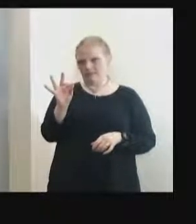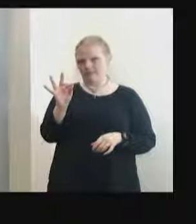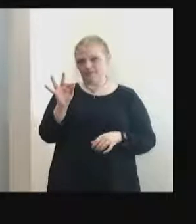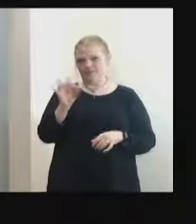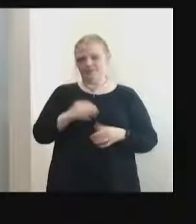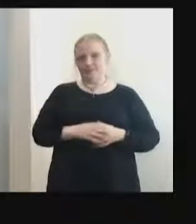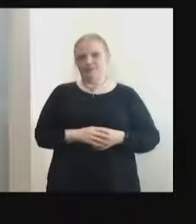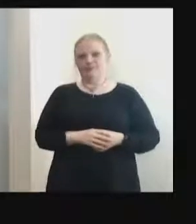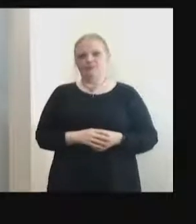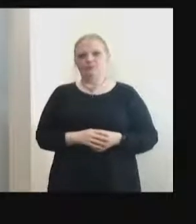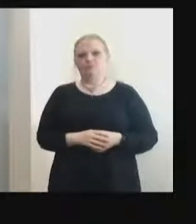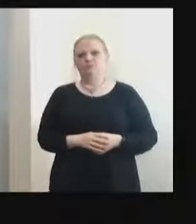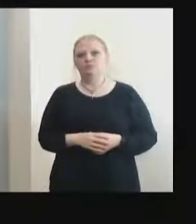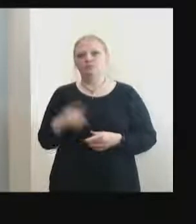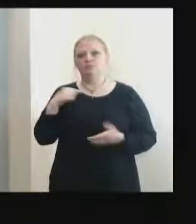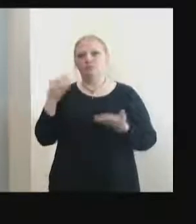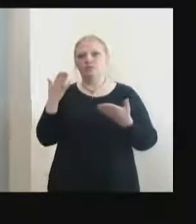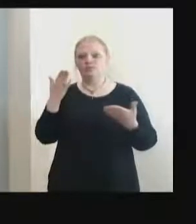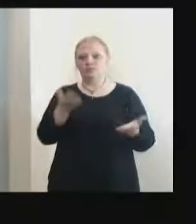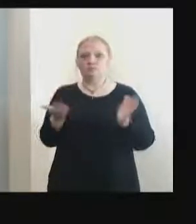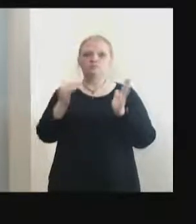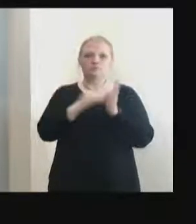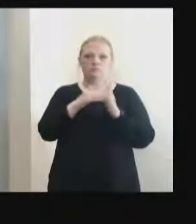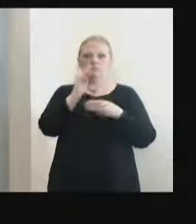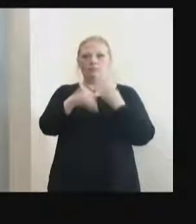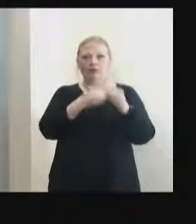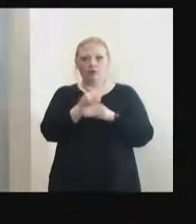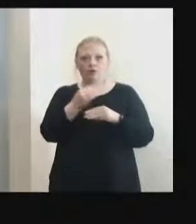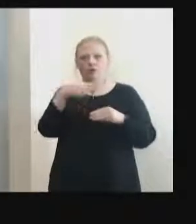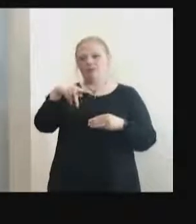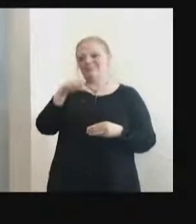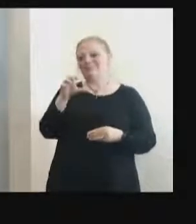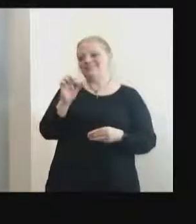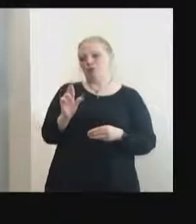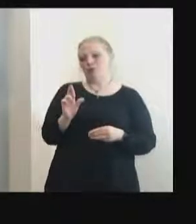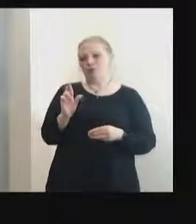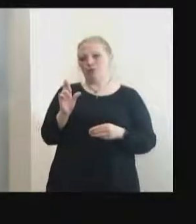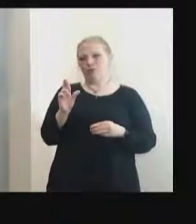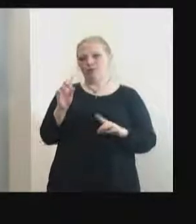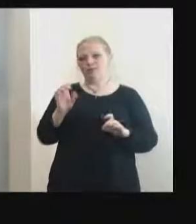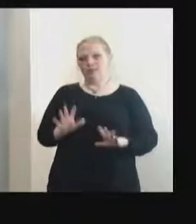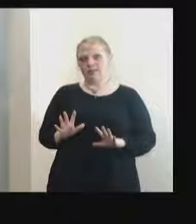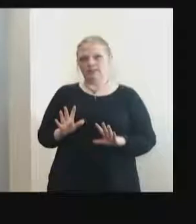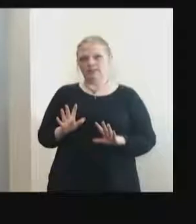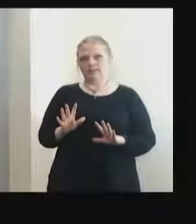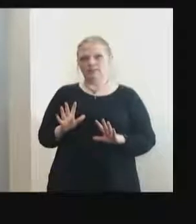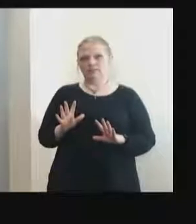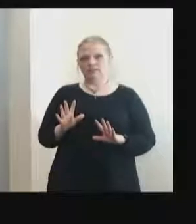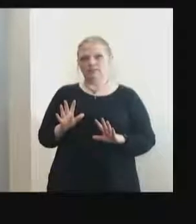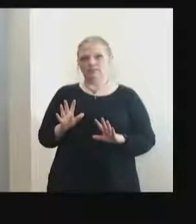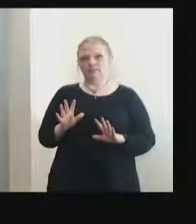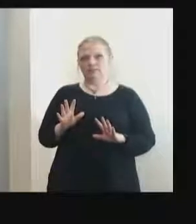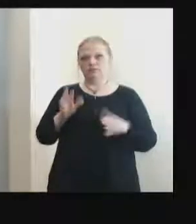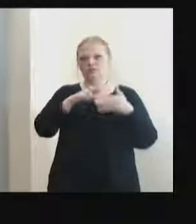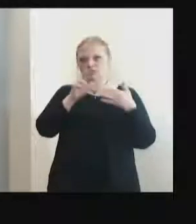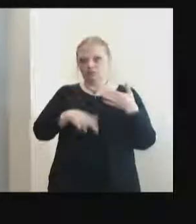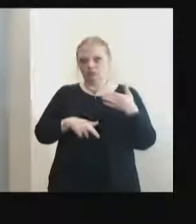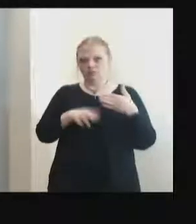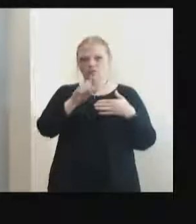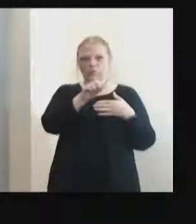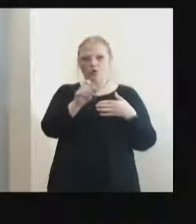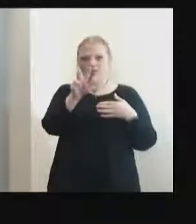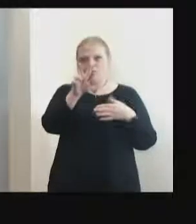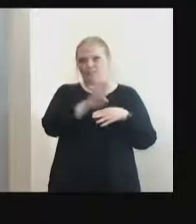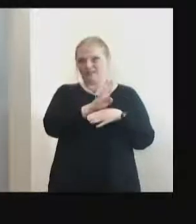858-2929. We are offering, again, molecular PCR testing, and those turnaround times are between 1 to